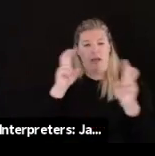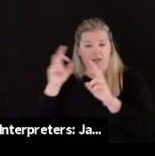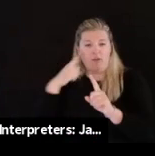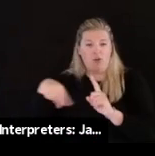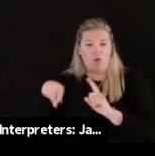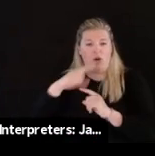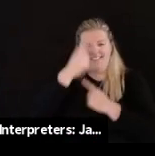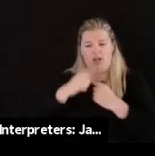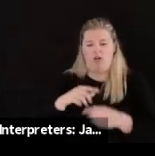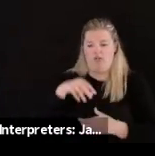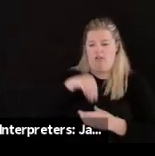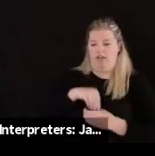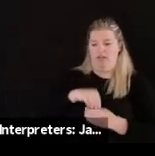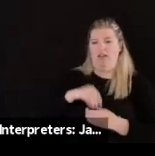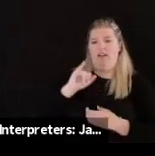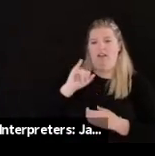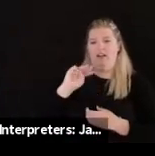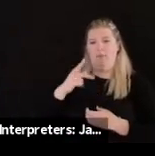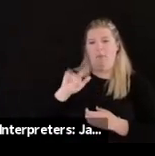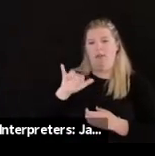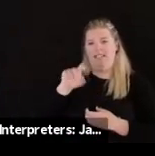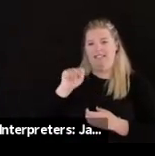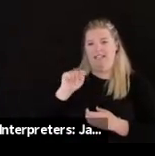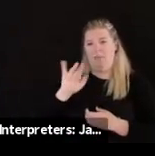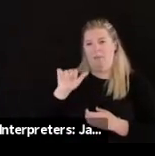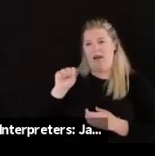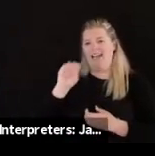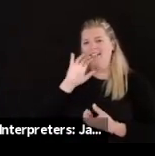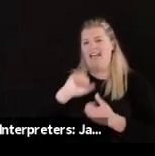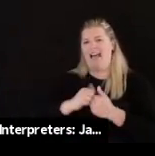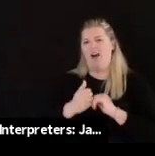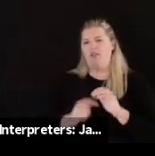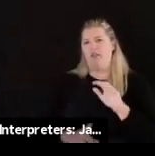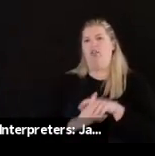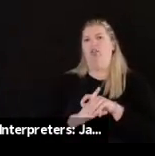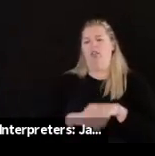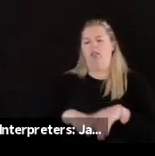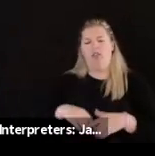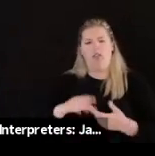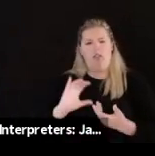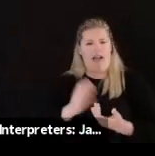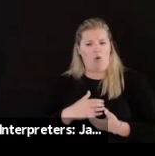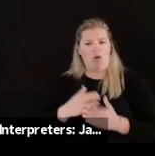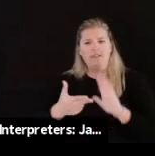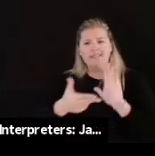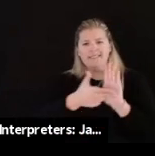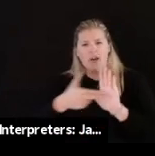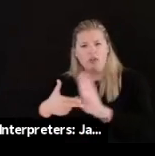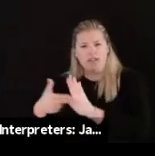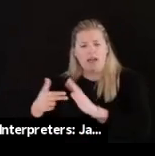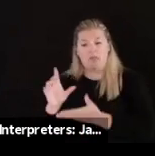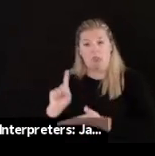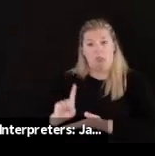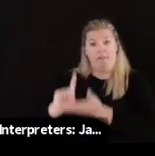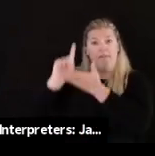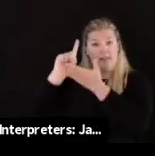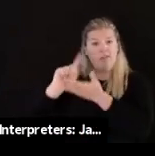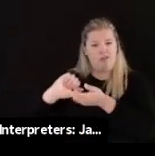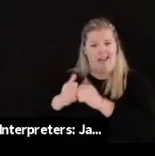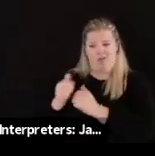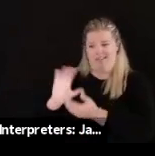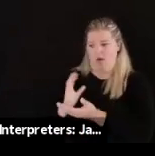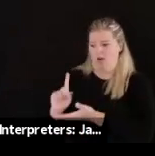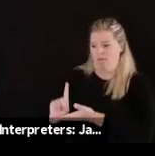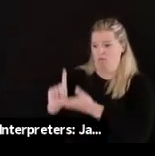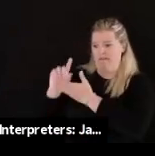implicit bias show up in our service delivery? How do stereotypes, how does our privilege in some ways influence the way